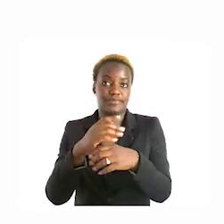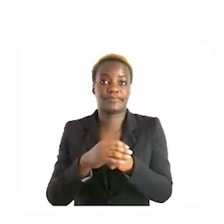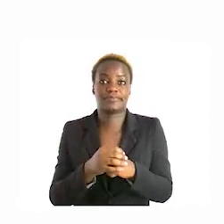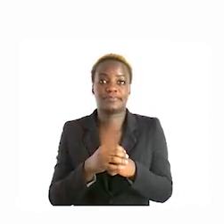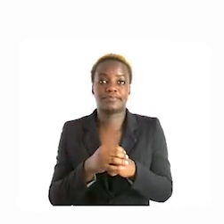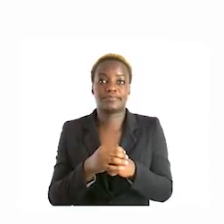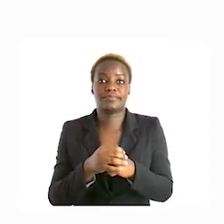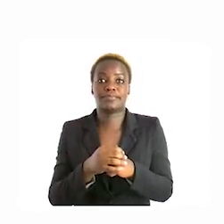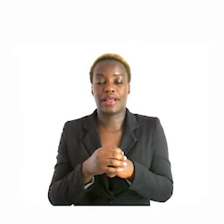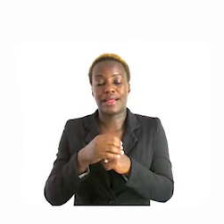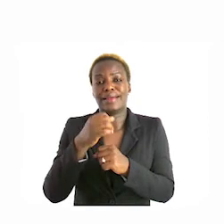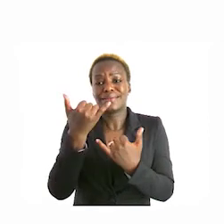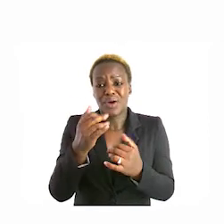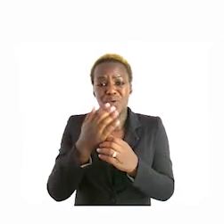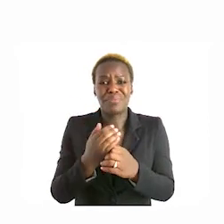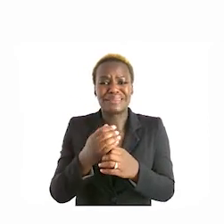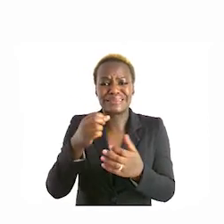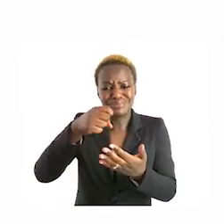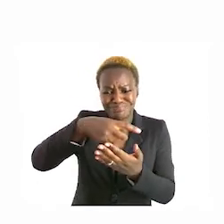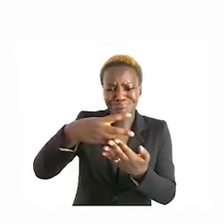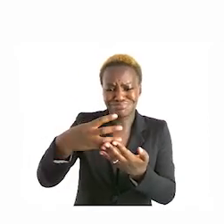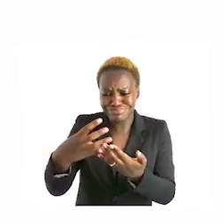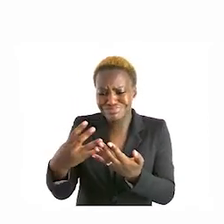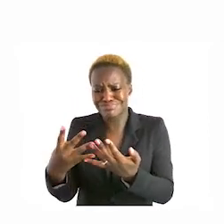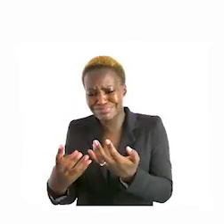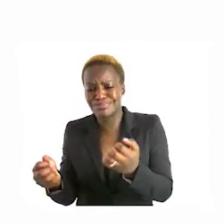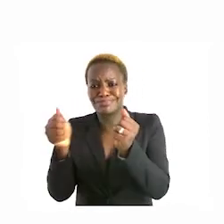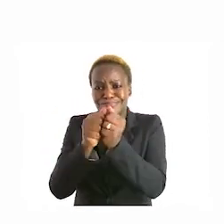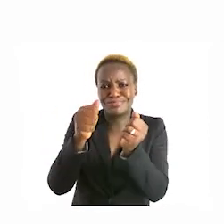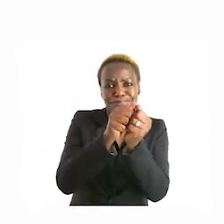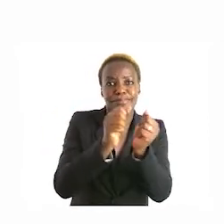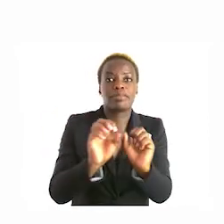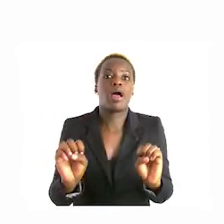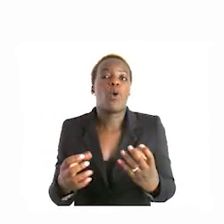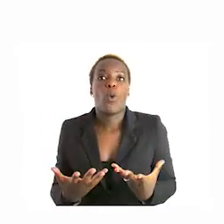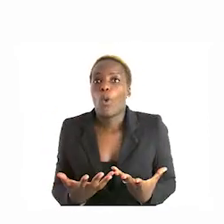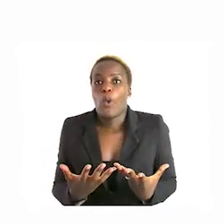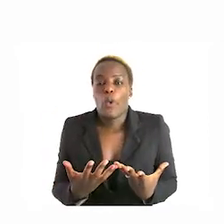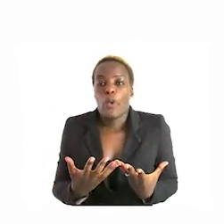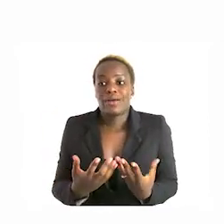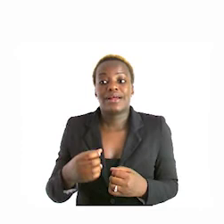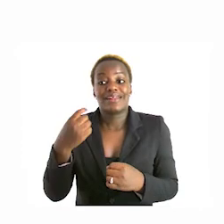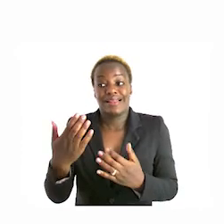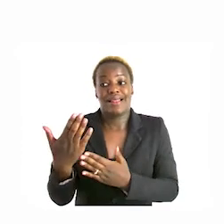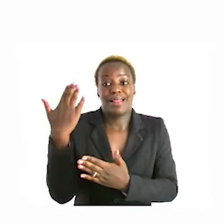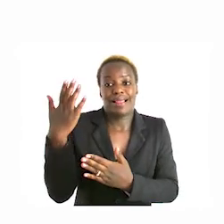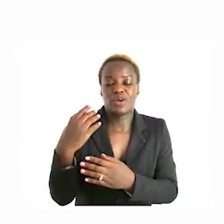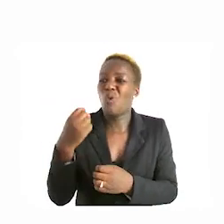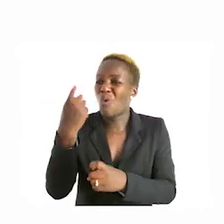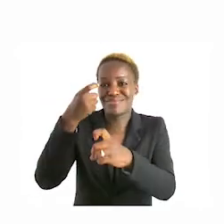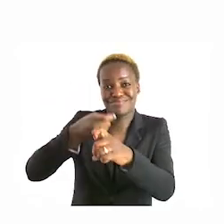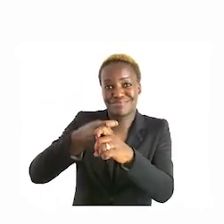have to work out the money. First of all, we were in the previous lesson, we were adding only the coins.